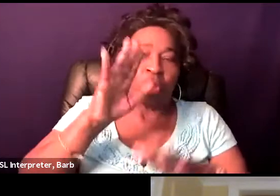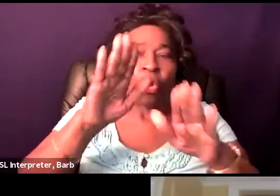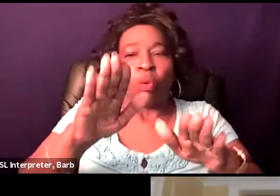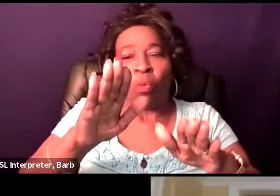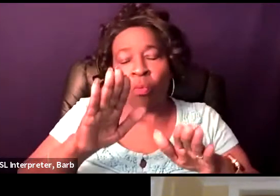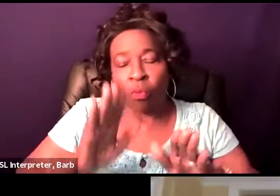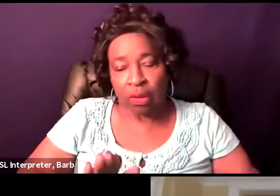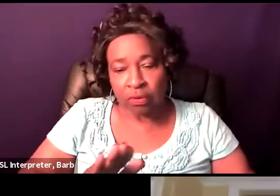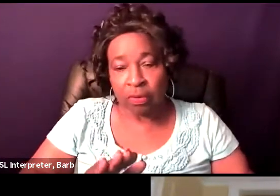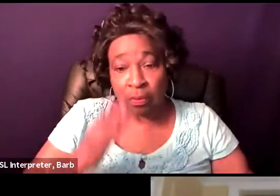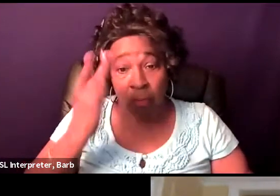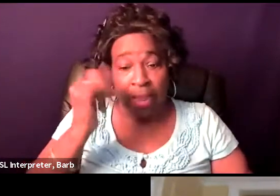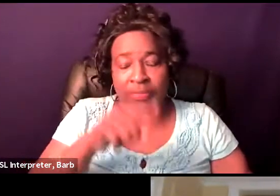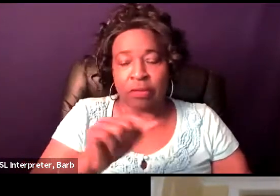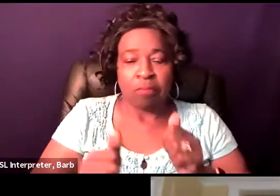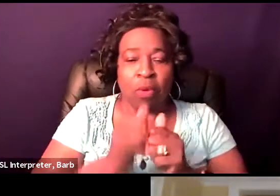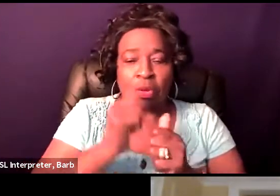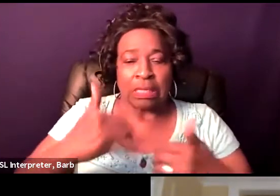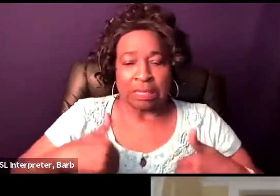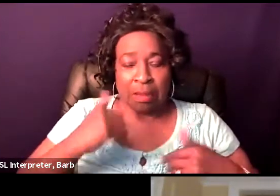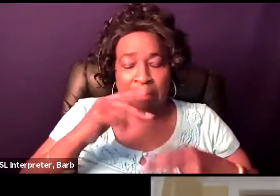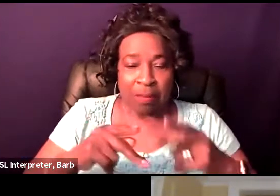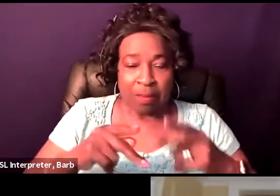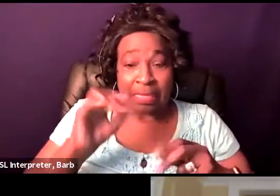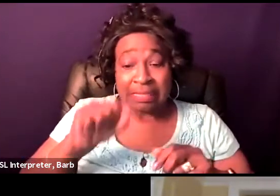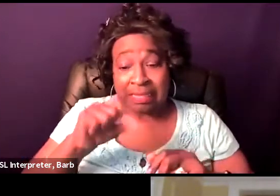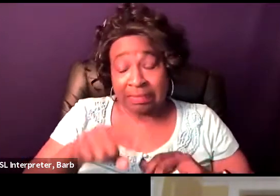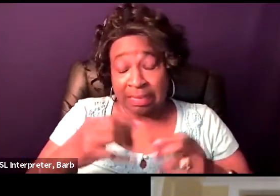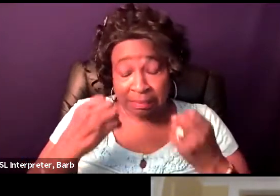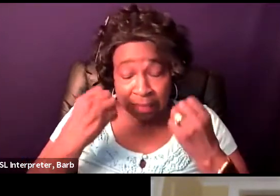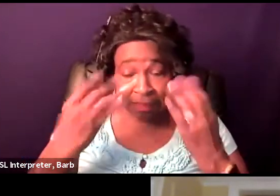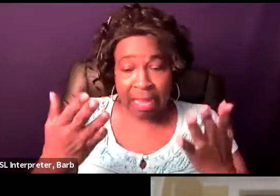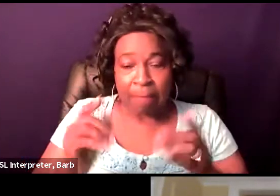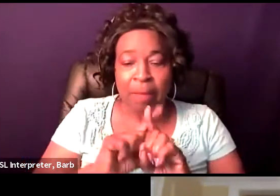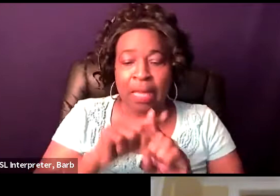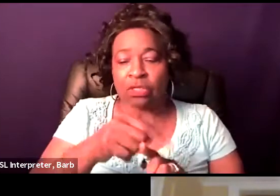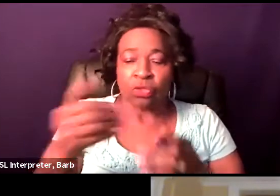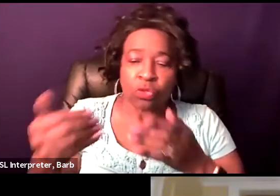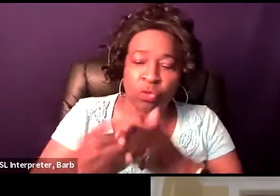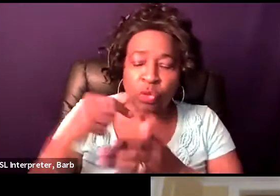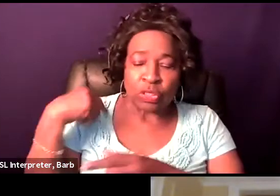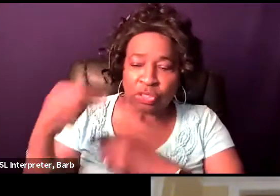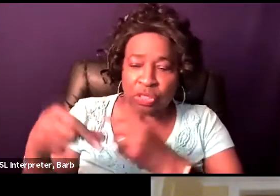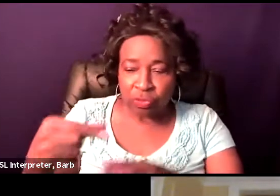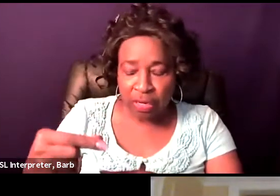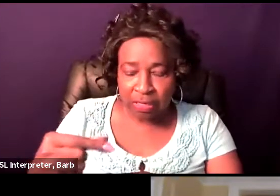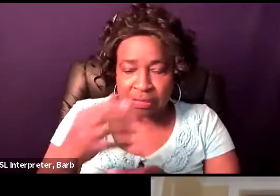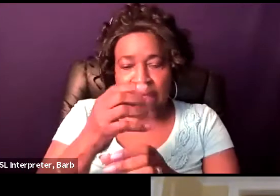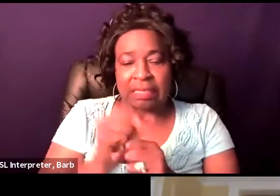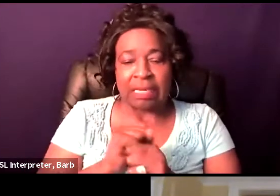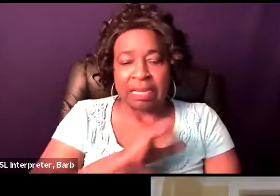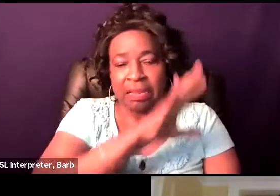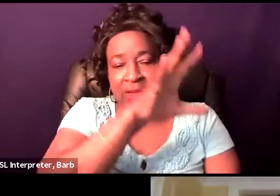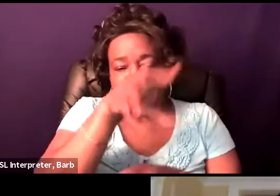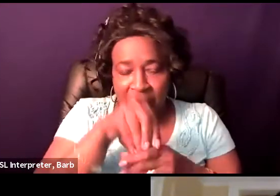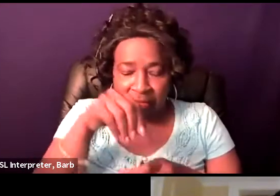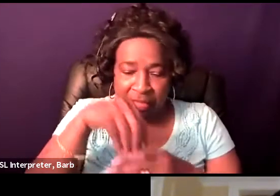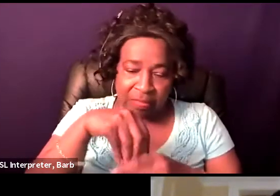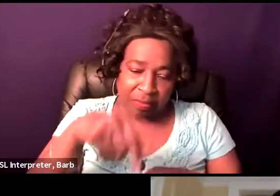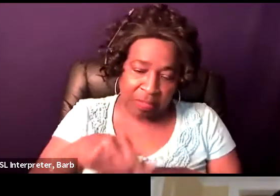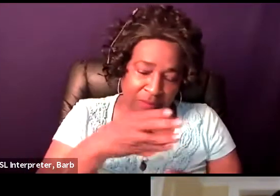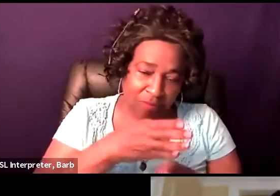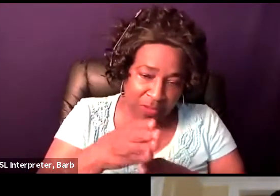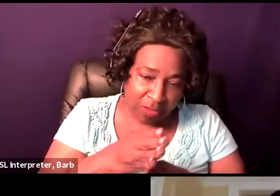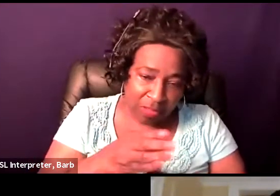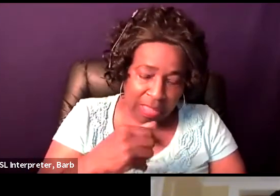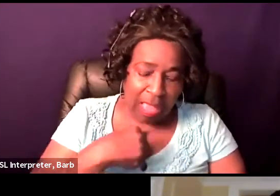mostly young people. So yes, there are a lot, but it's a new generation that's really getting into this field. And I'm happy